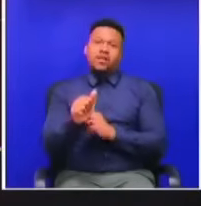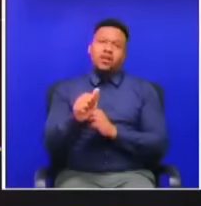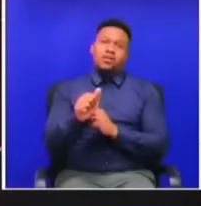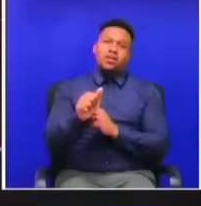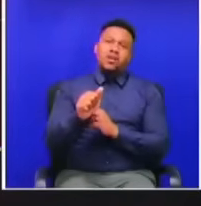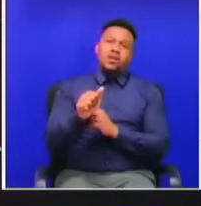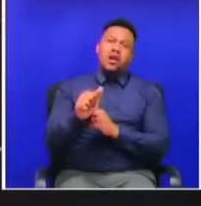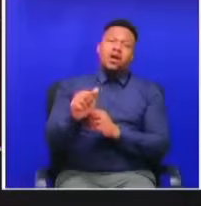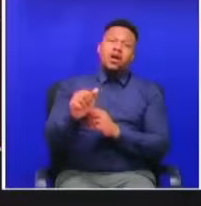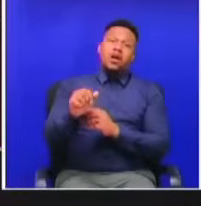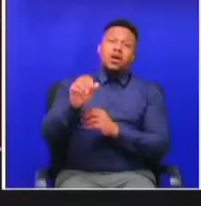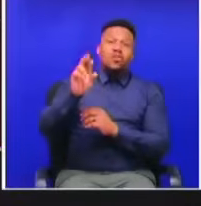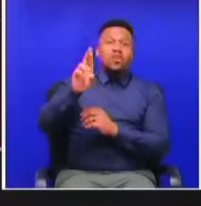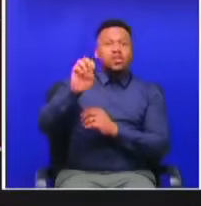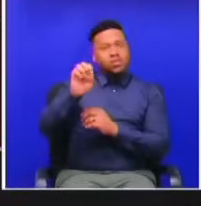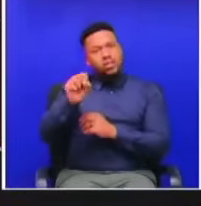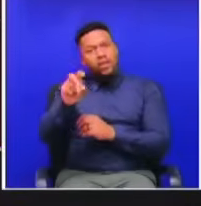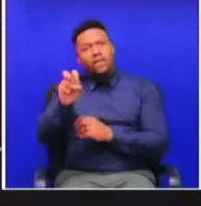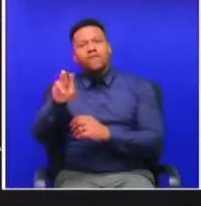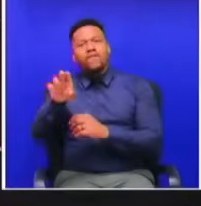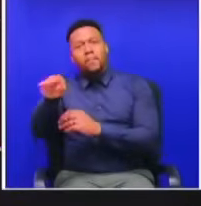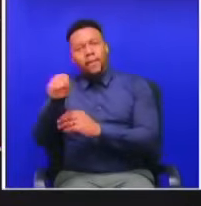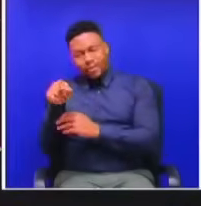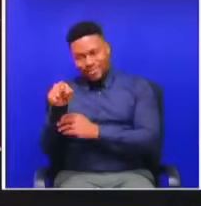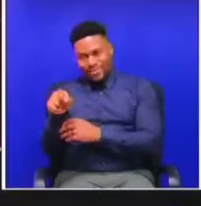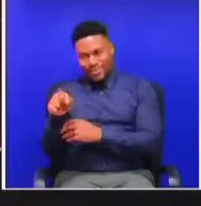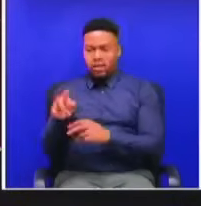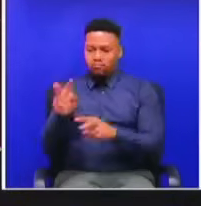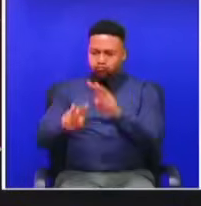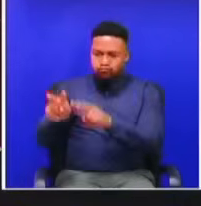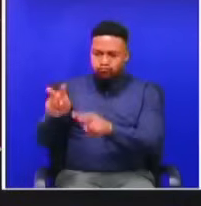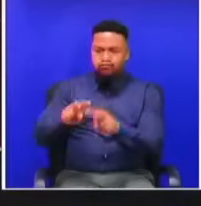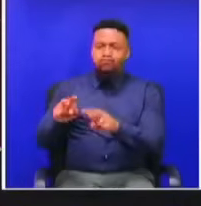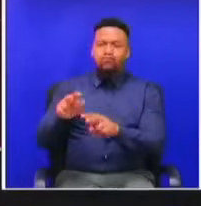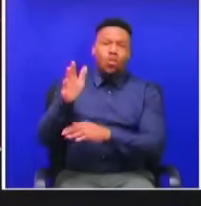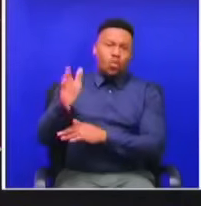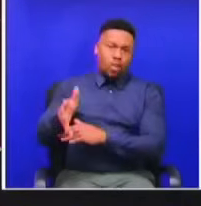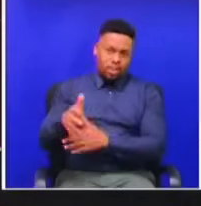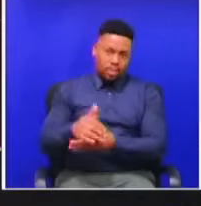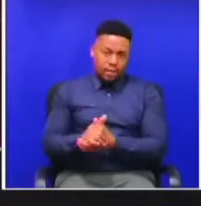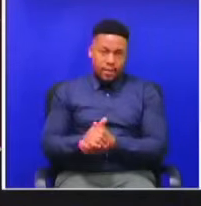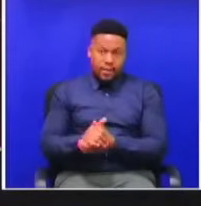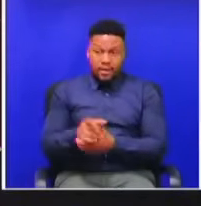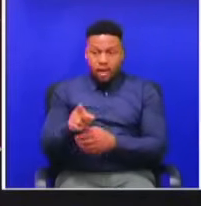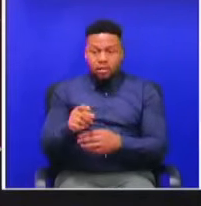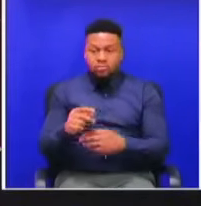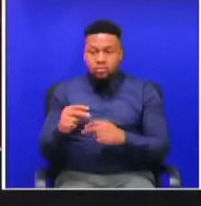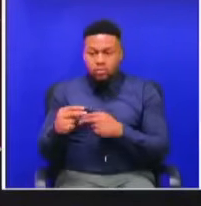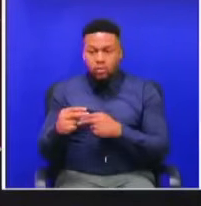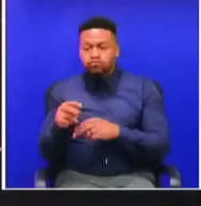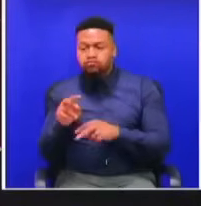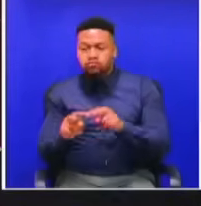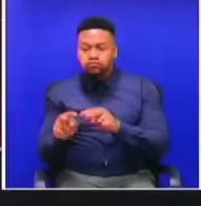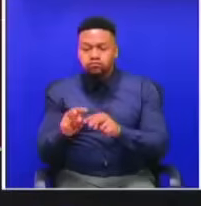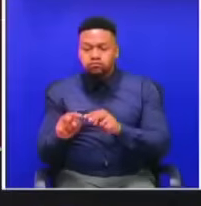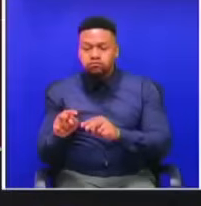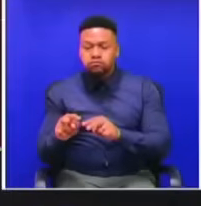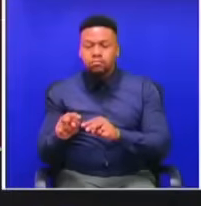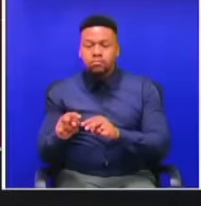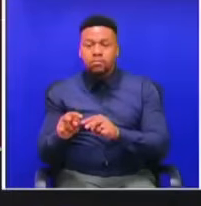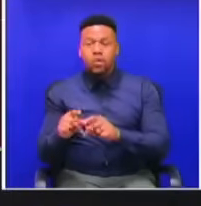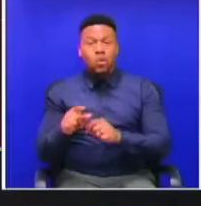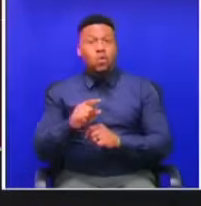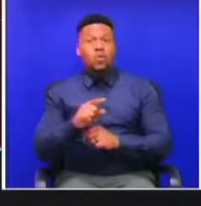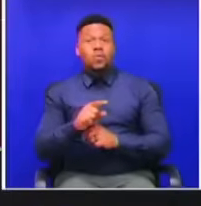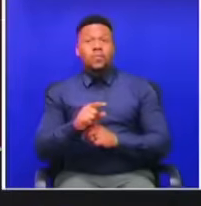bank so closely. And they watch it so closely to a point where no one can serve as